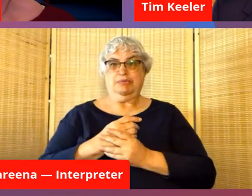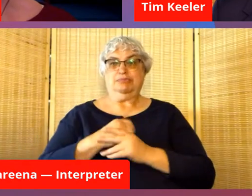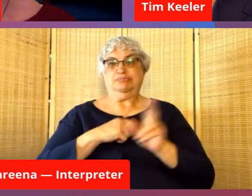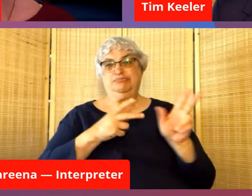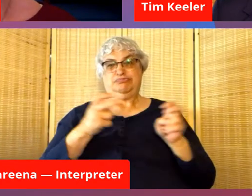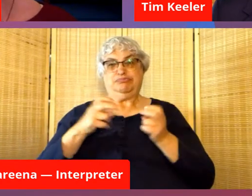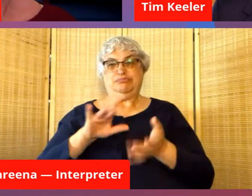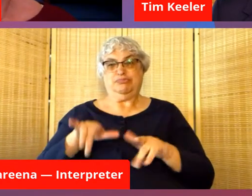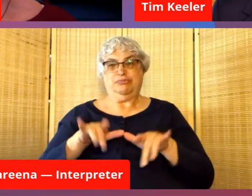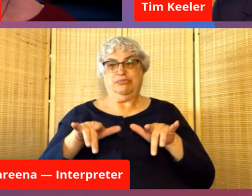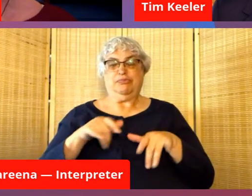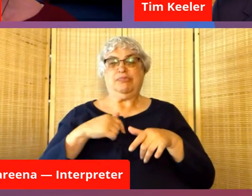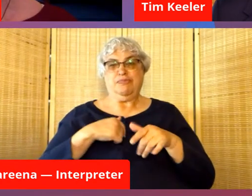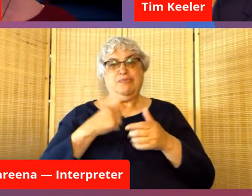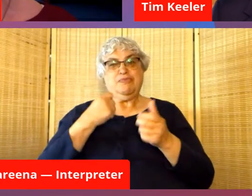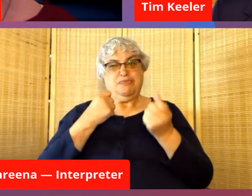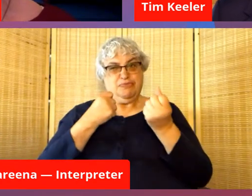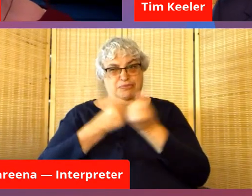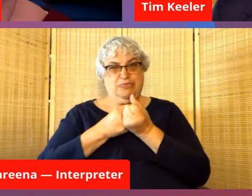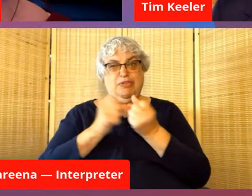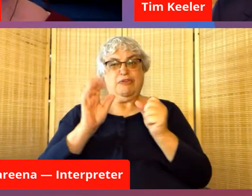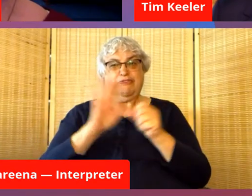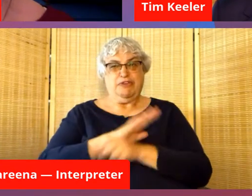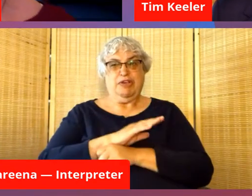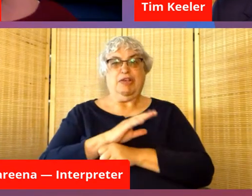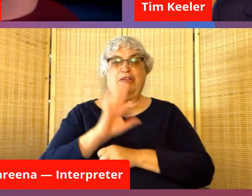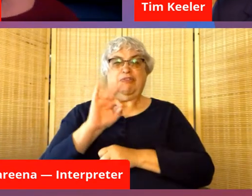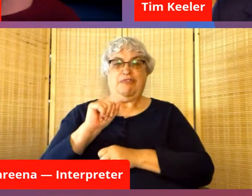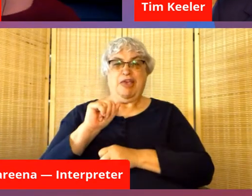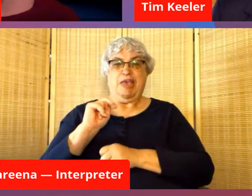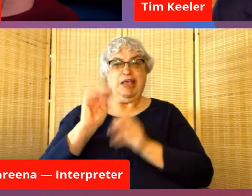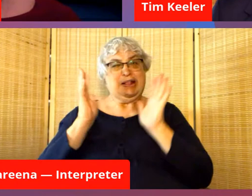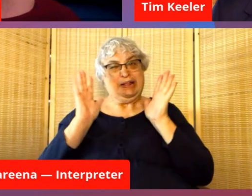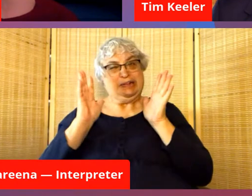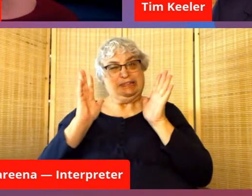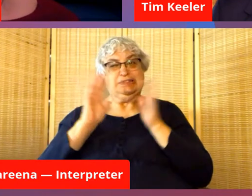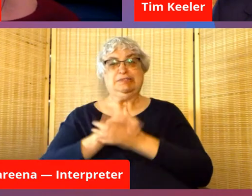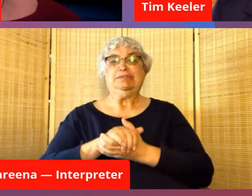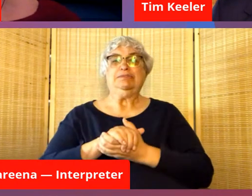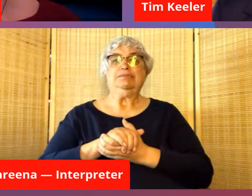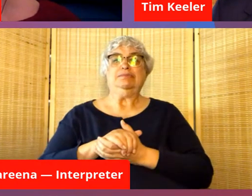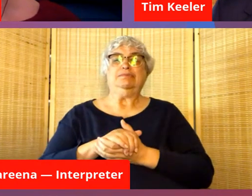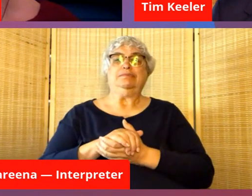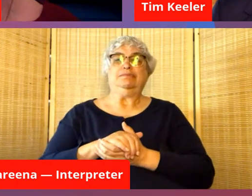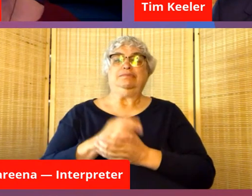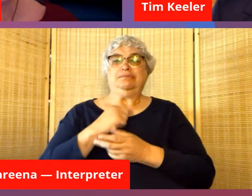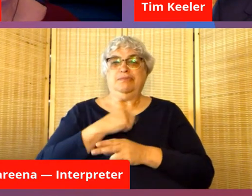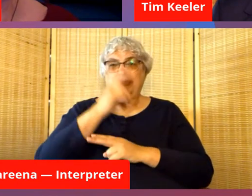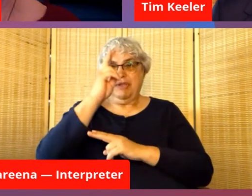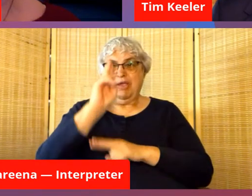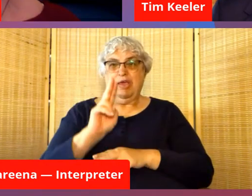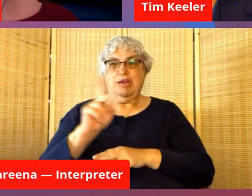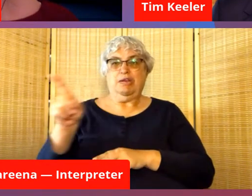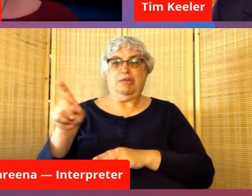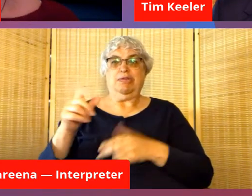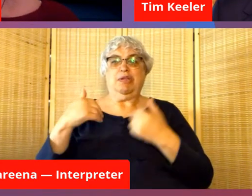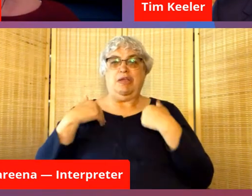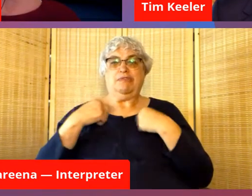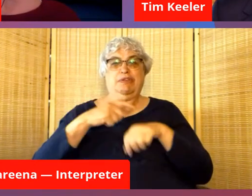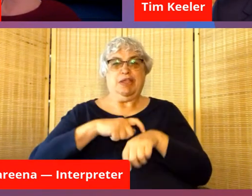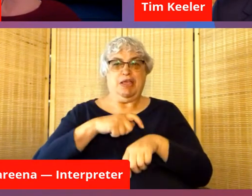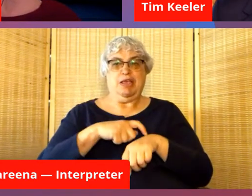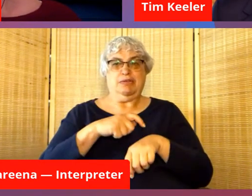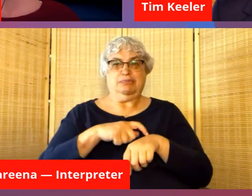recordings. Again, I am quite the fan. And so I am so honored that you would take the time and